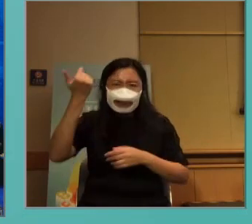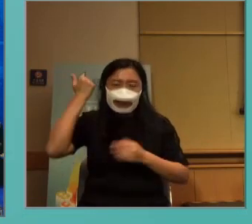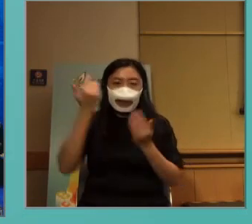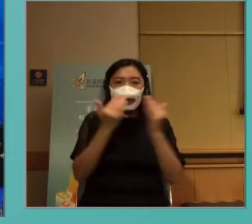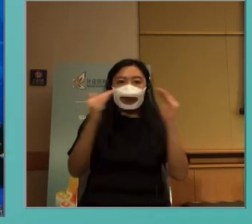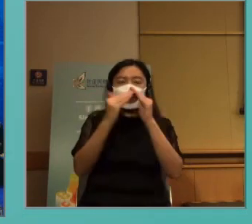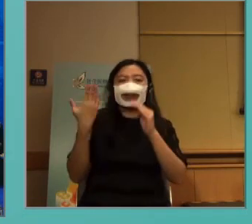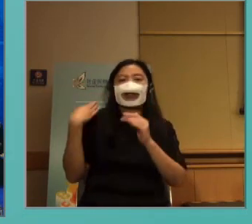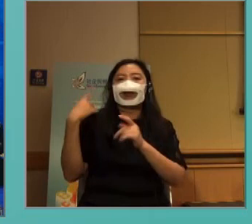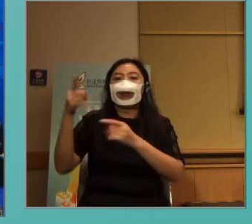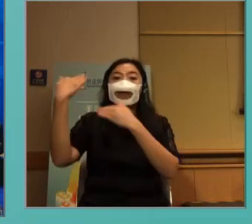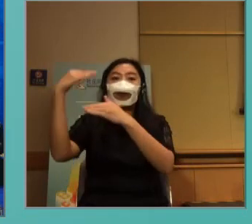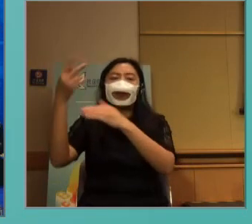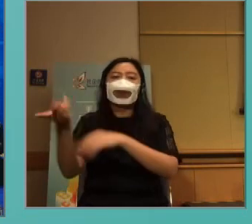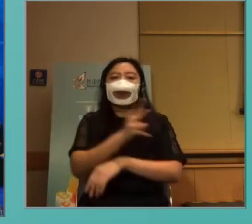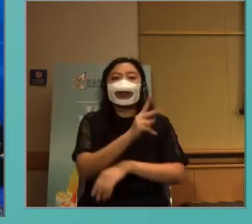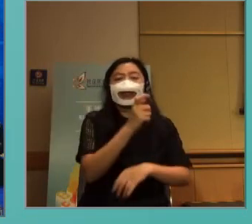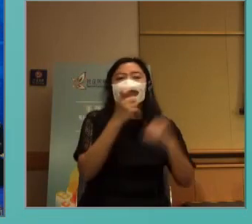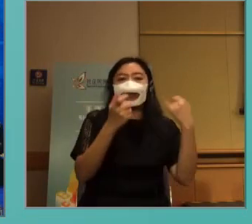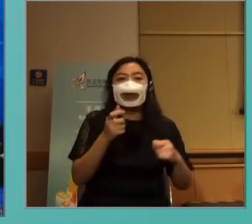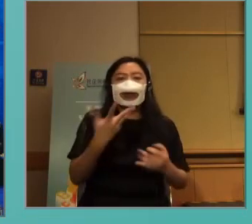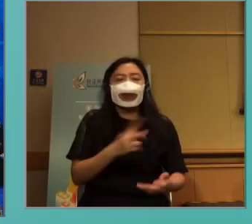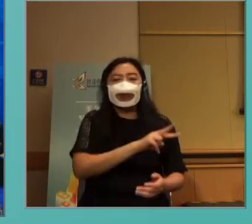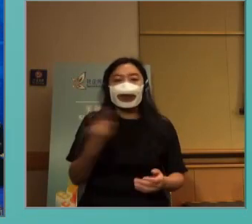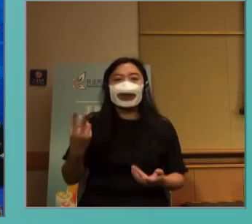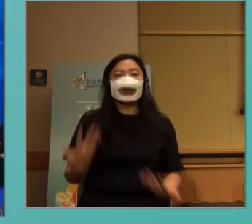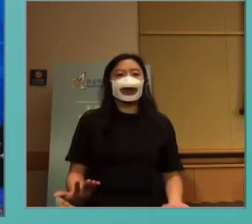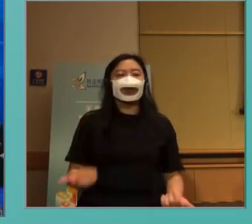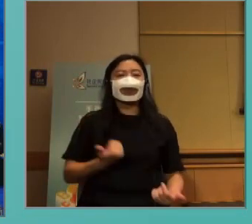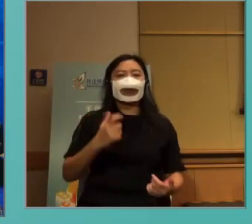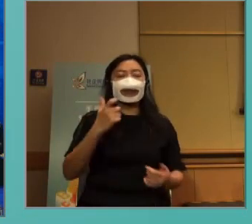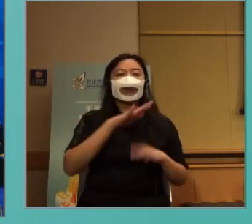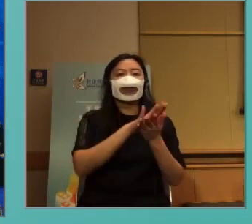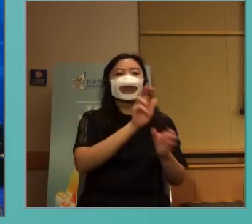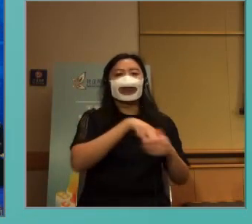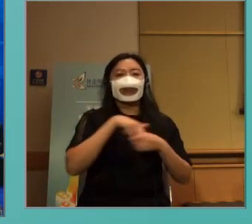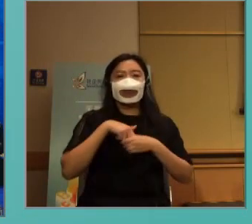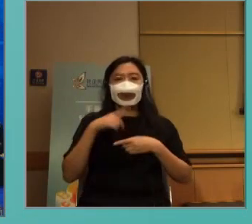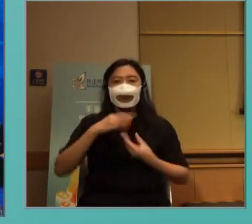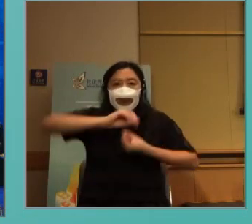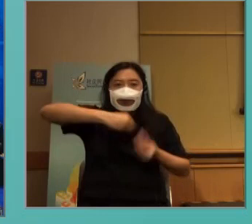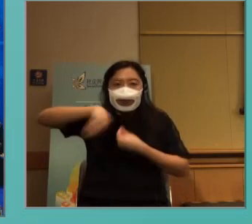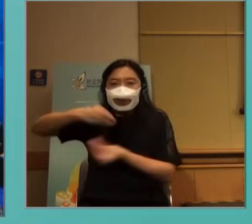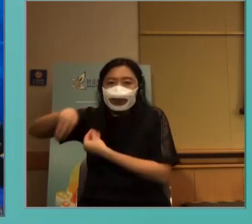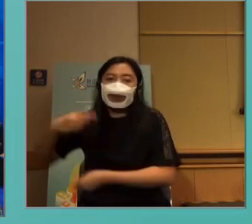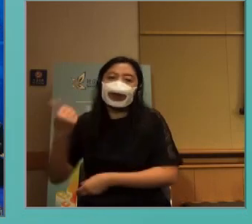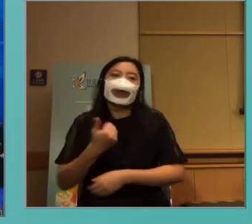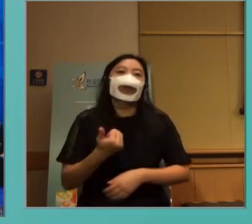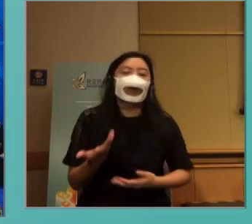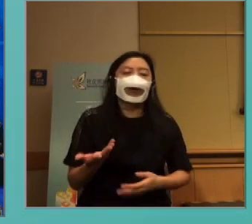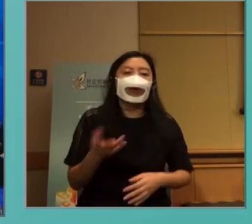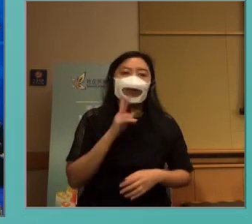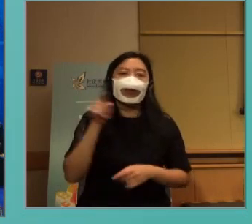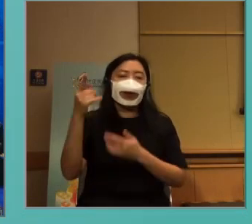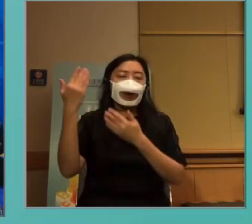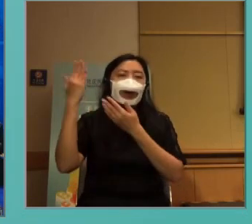getting the funding they need to operate. And it's always been tough for museums to operate. The Smithsonian, for